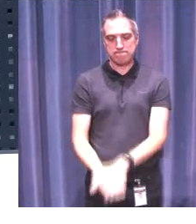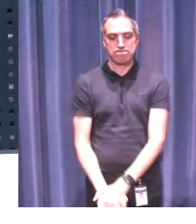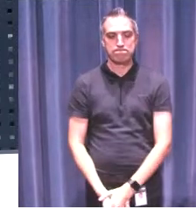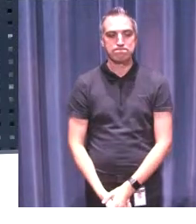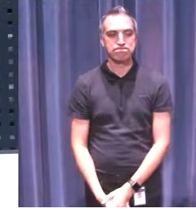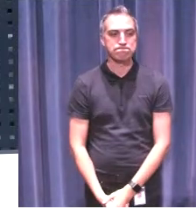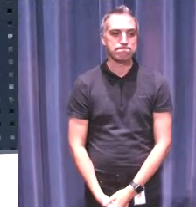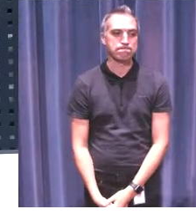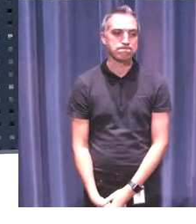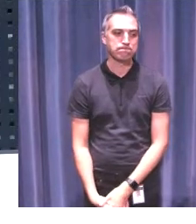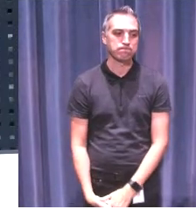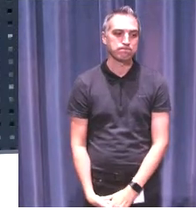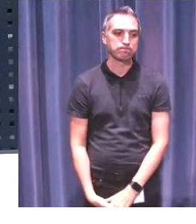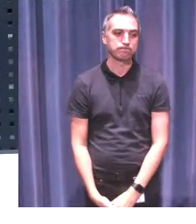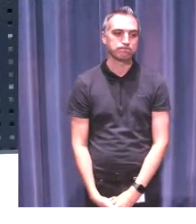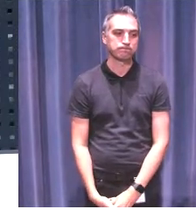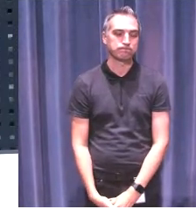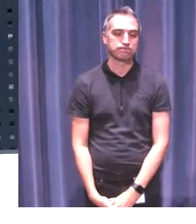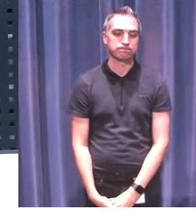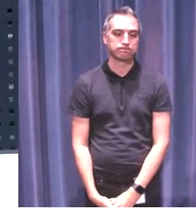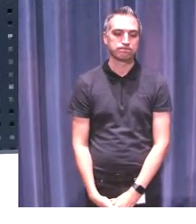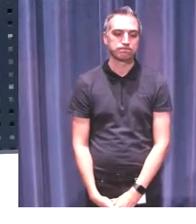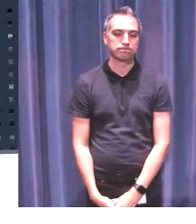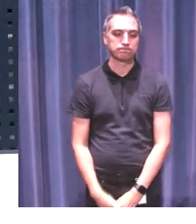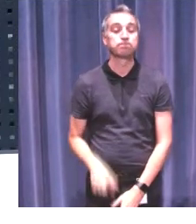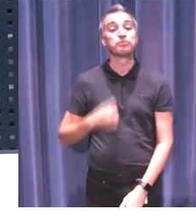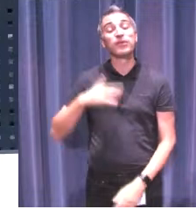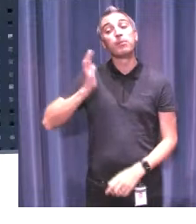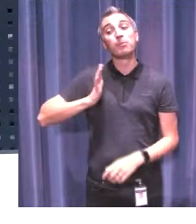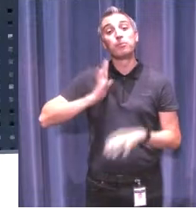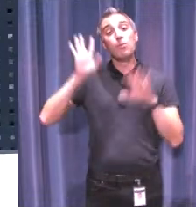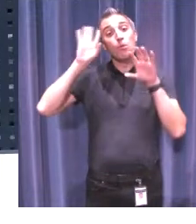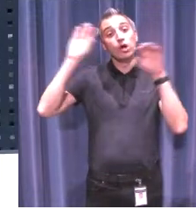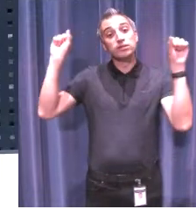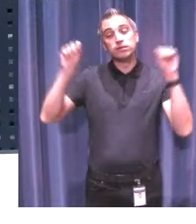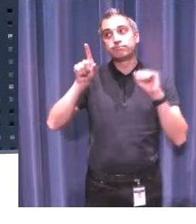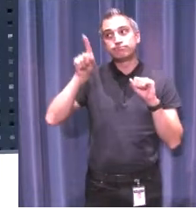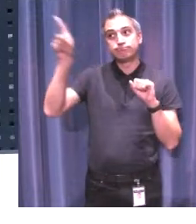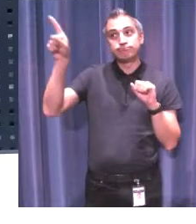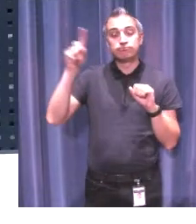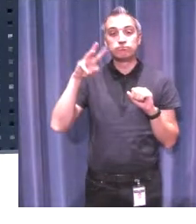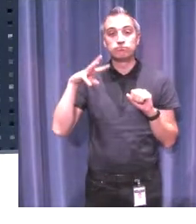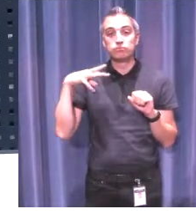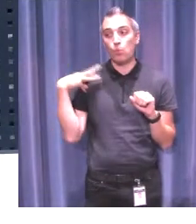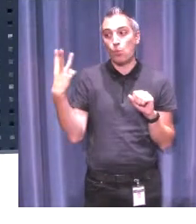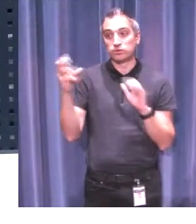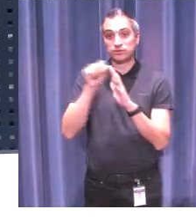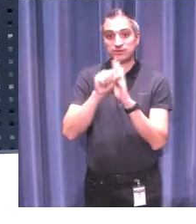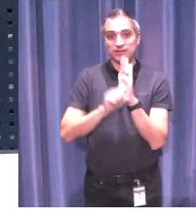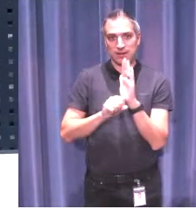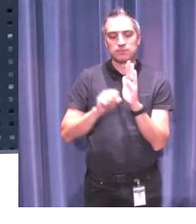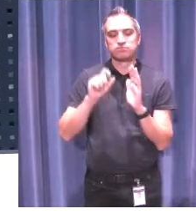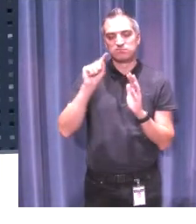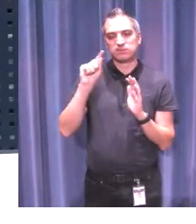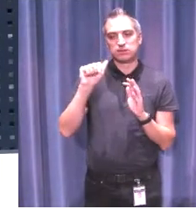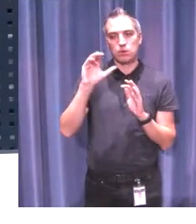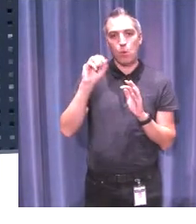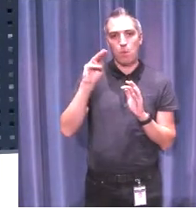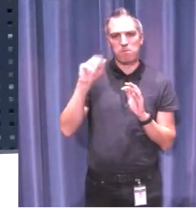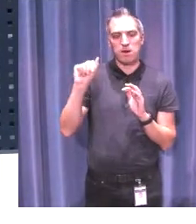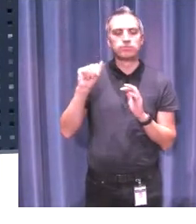when I was president in Pierce College in Tacoma, Washington, when I